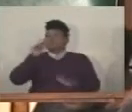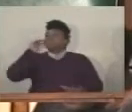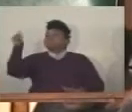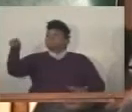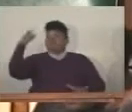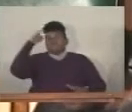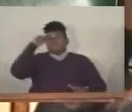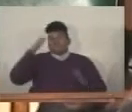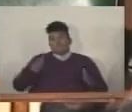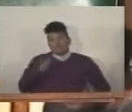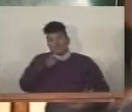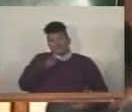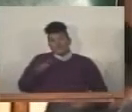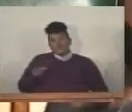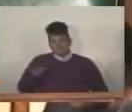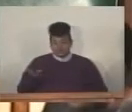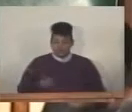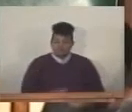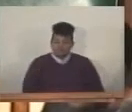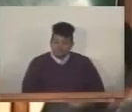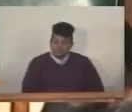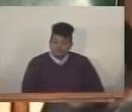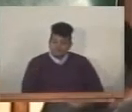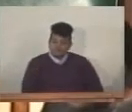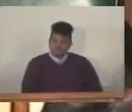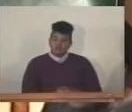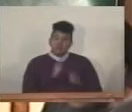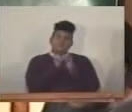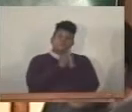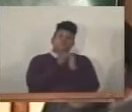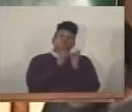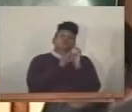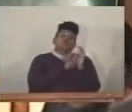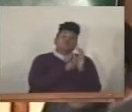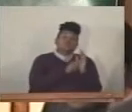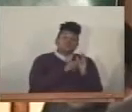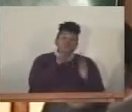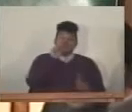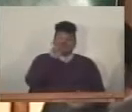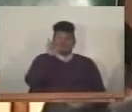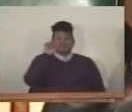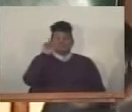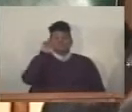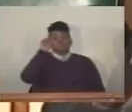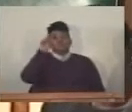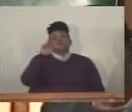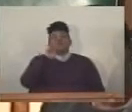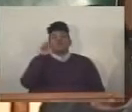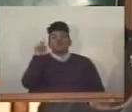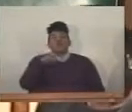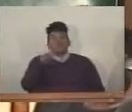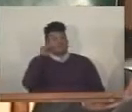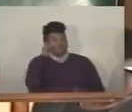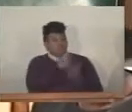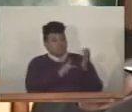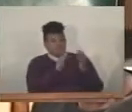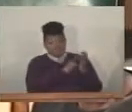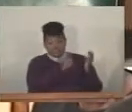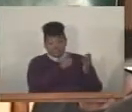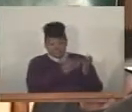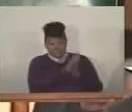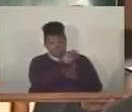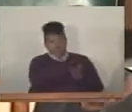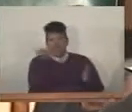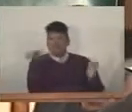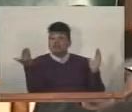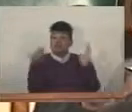of the crime caused the victim loss. Such restitution may mean that the convicted person returns property